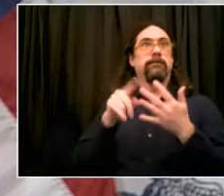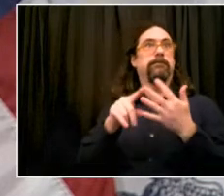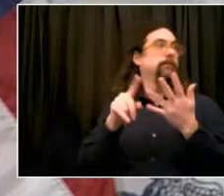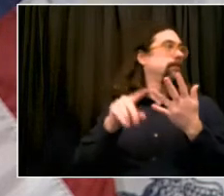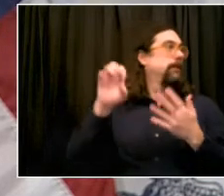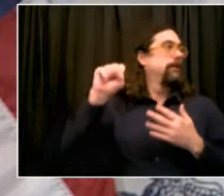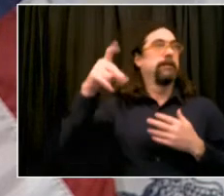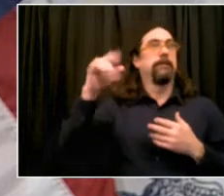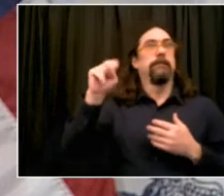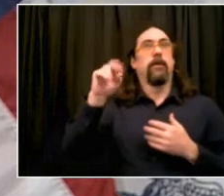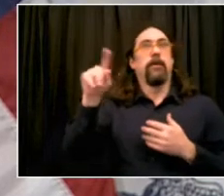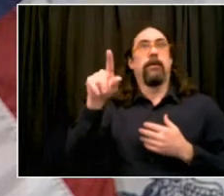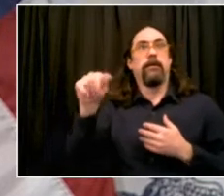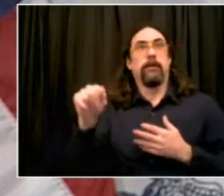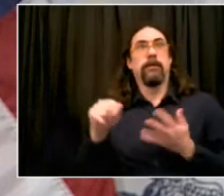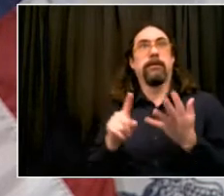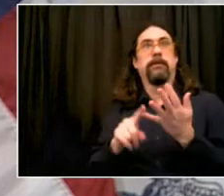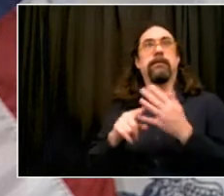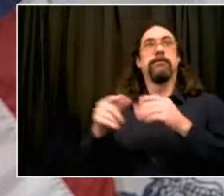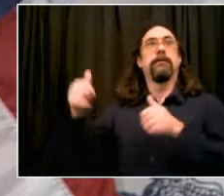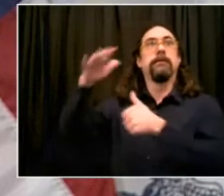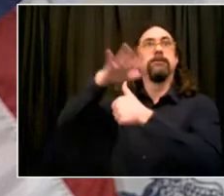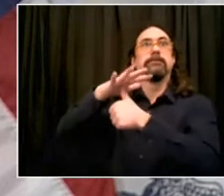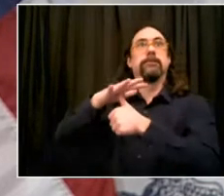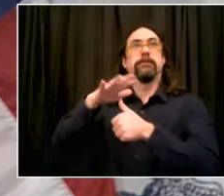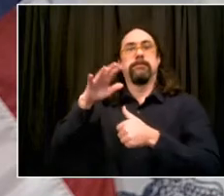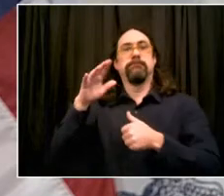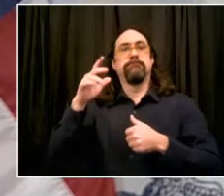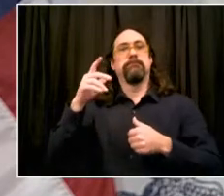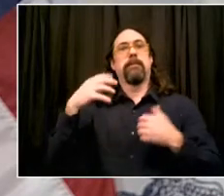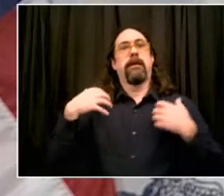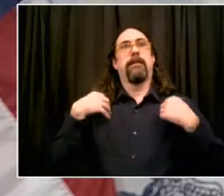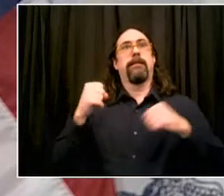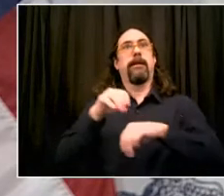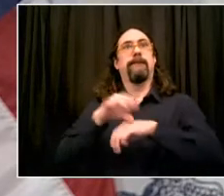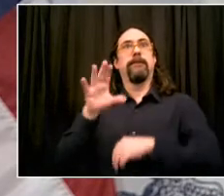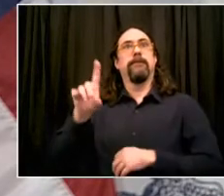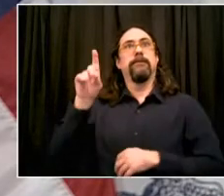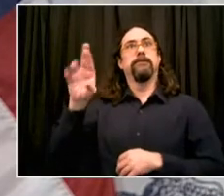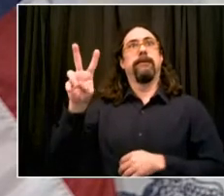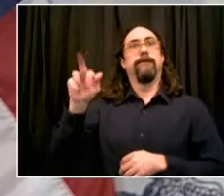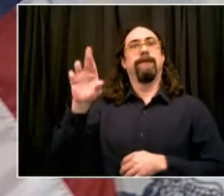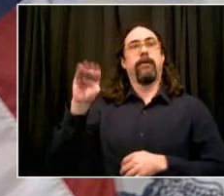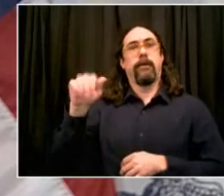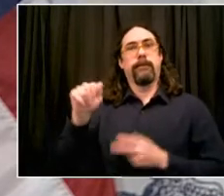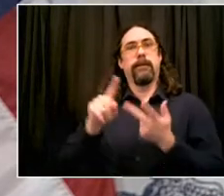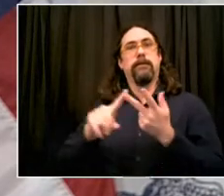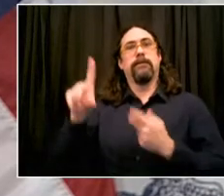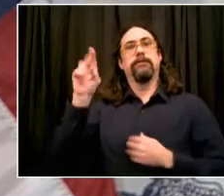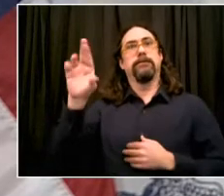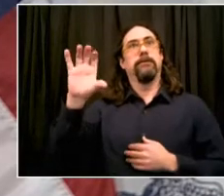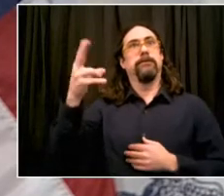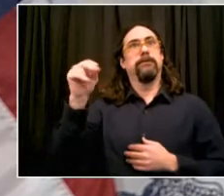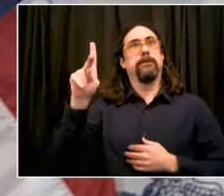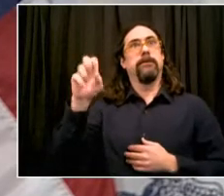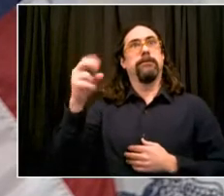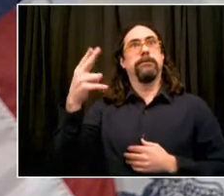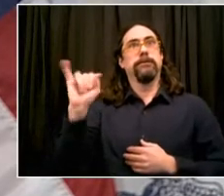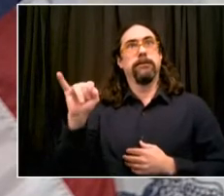Dr. Jay Varma, Health Commissioner Dr. Dave Chachki. With that, we'll go to Juliet from 1010 Winds.